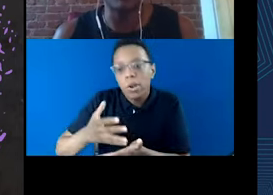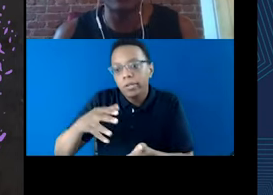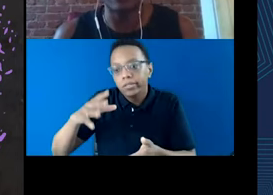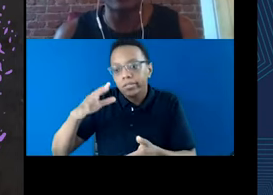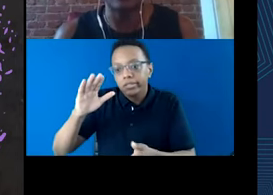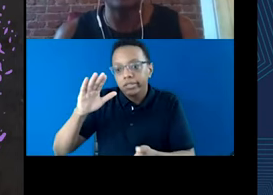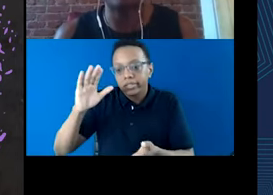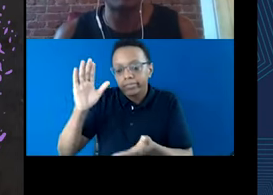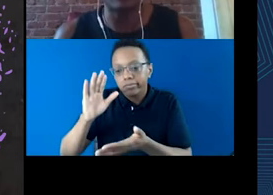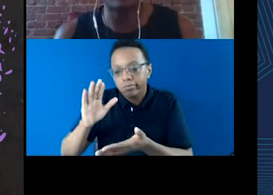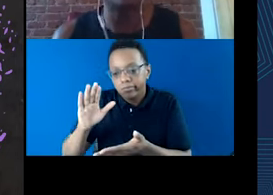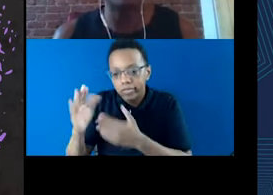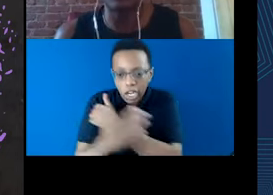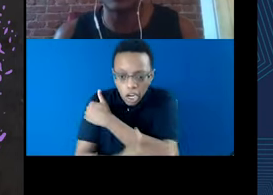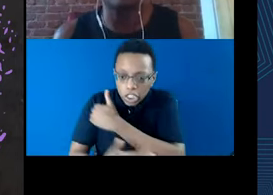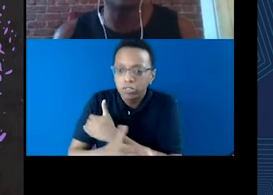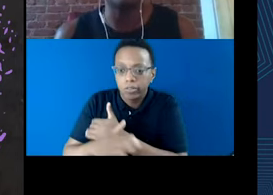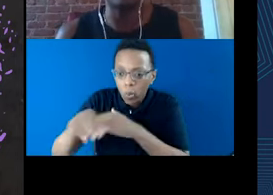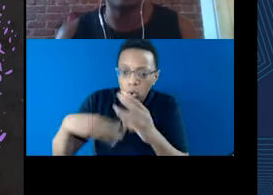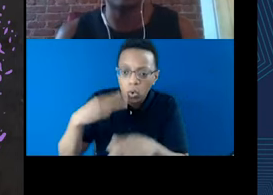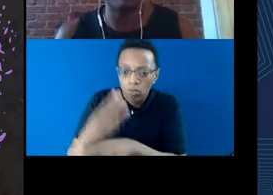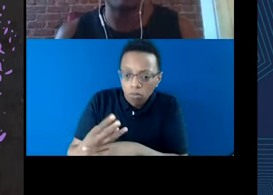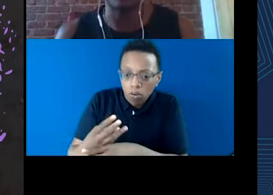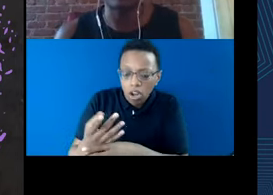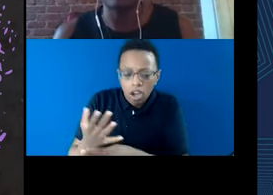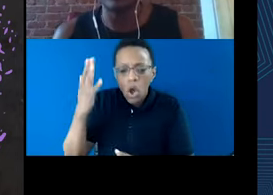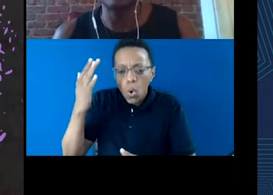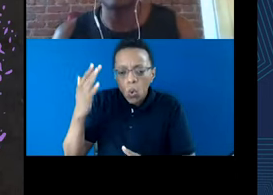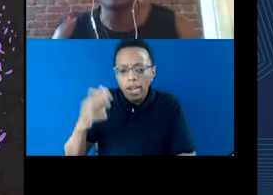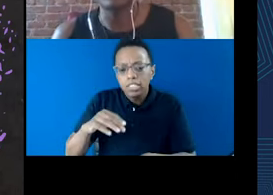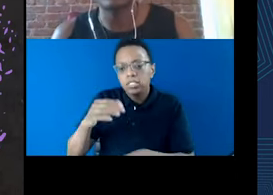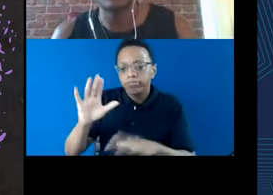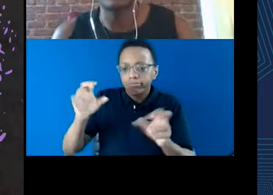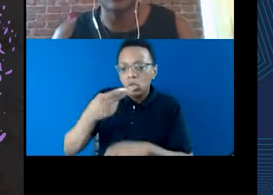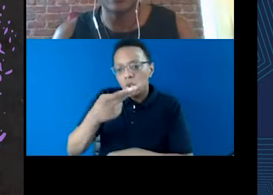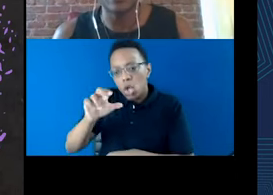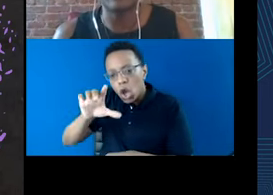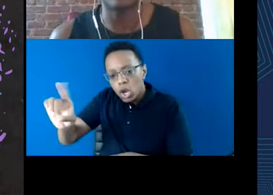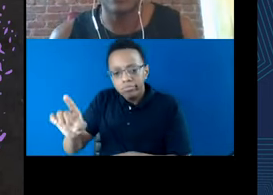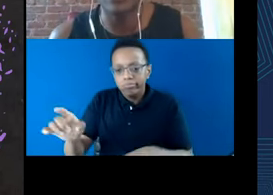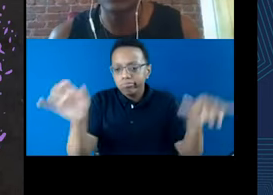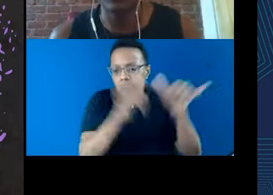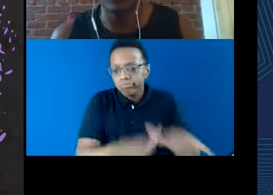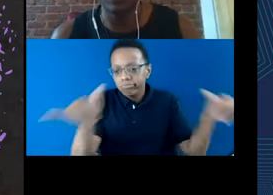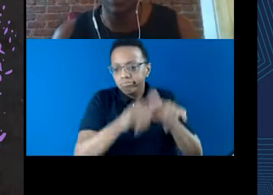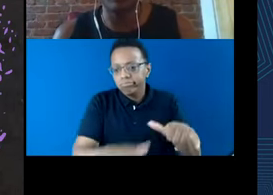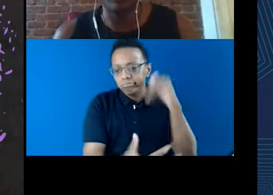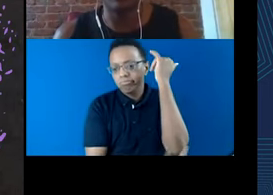Democrat is president, the hood kind of always looks the same, right? And so these are questions that I had